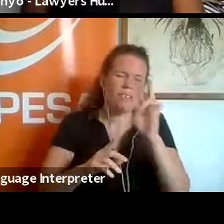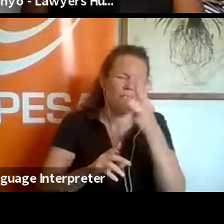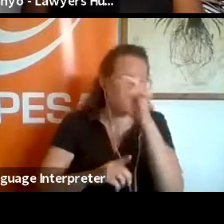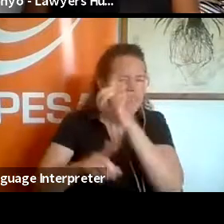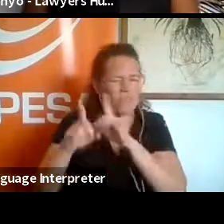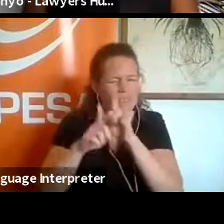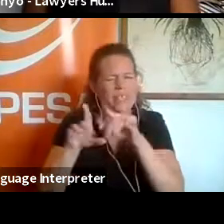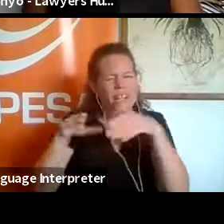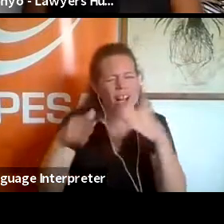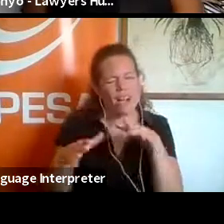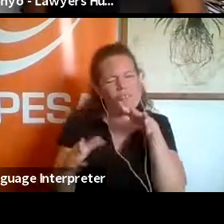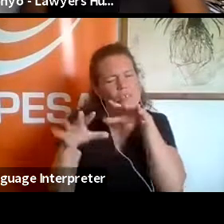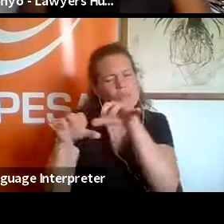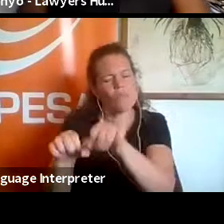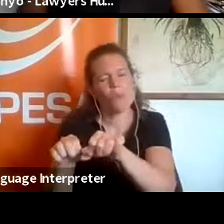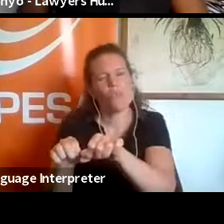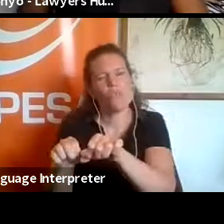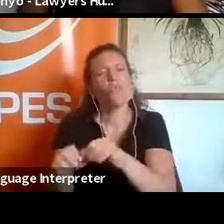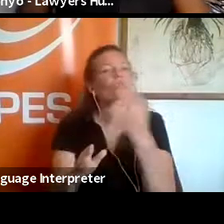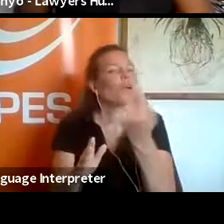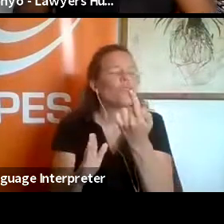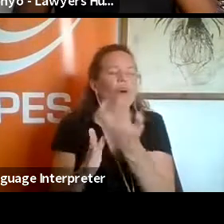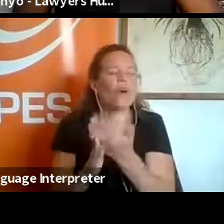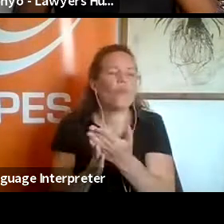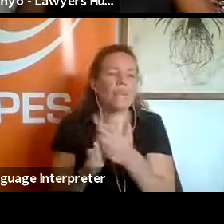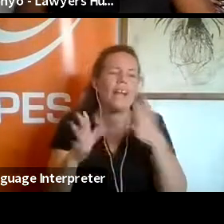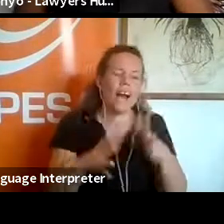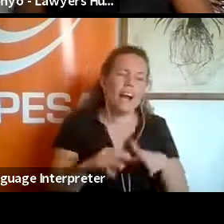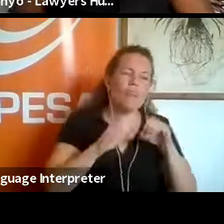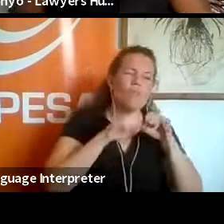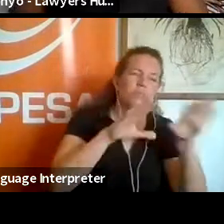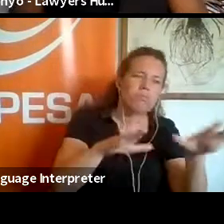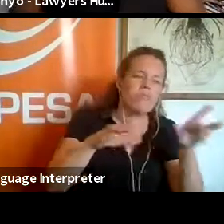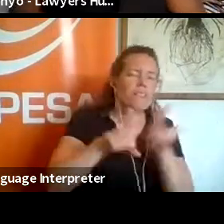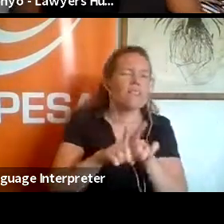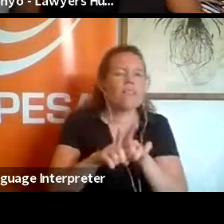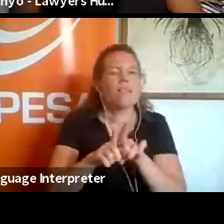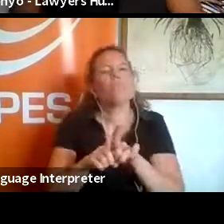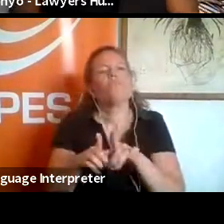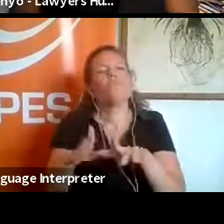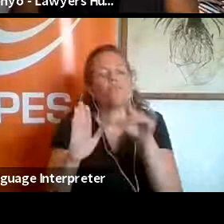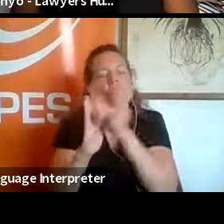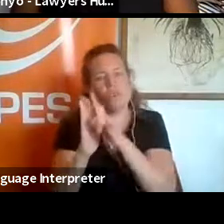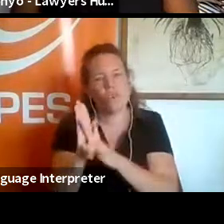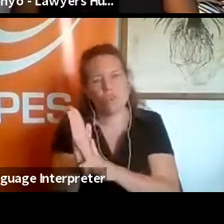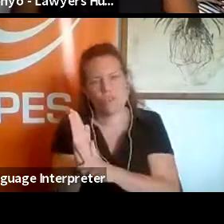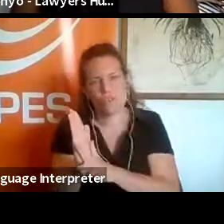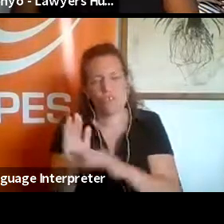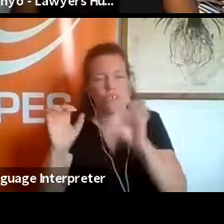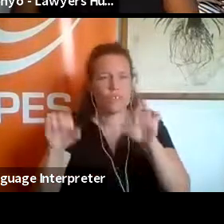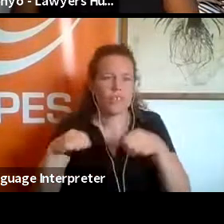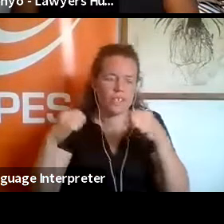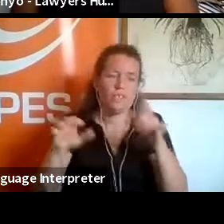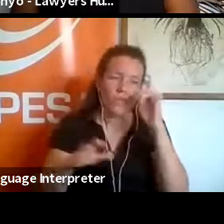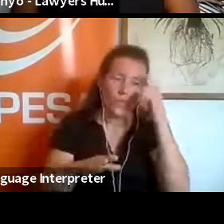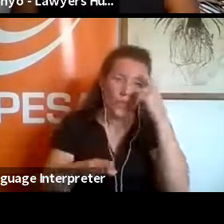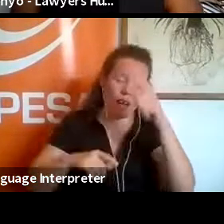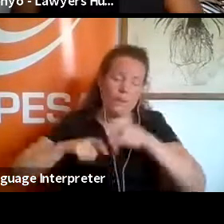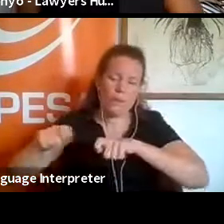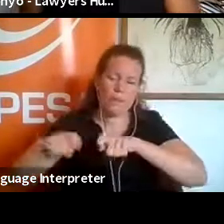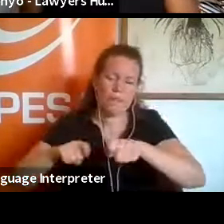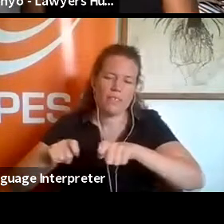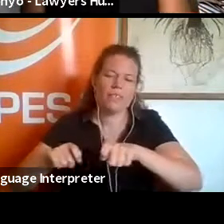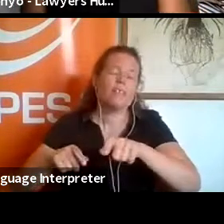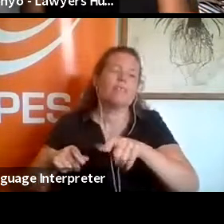example, in regulating content, also in terms of legal reform. You cannot think rights respecting platform governance today without having